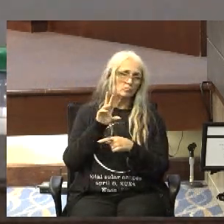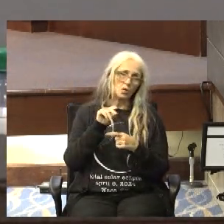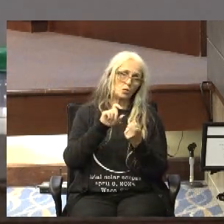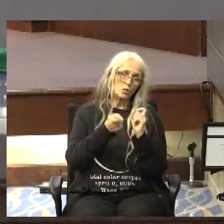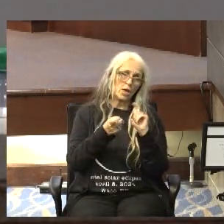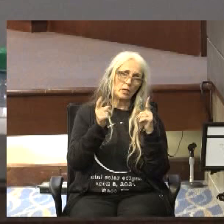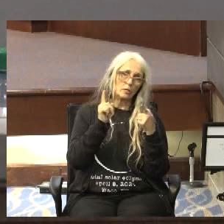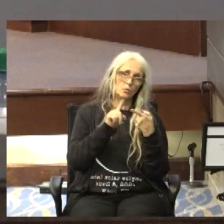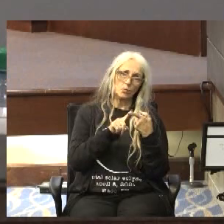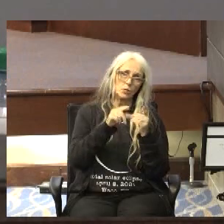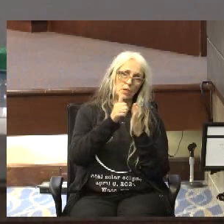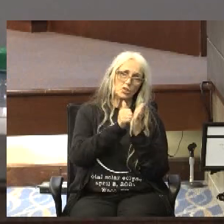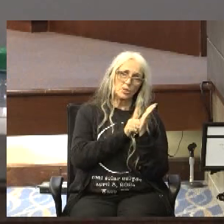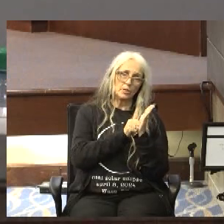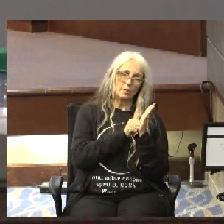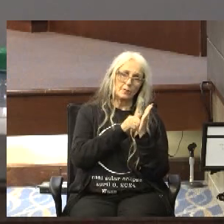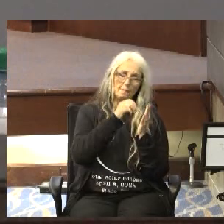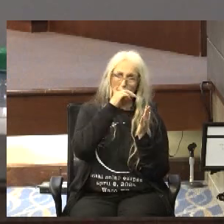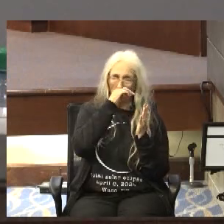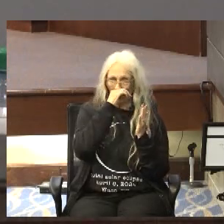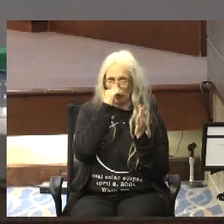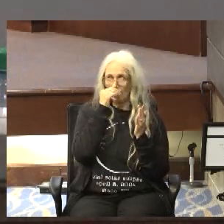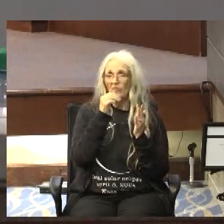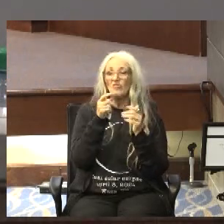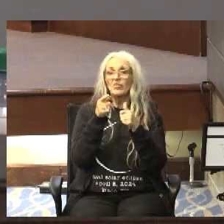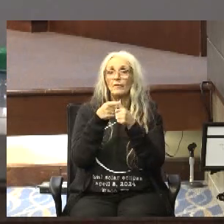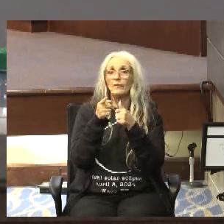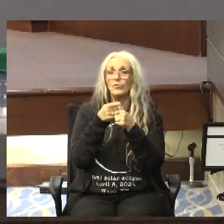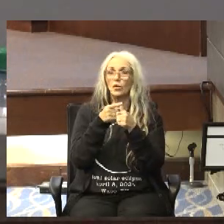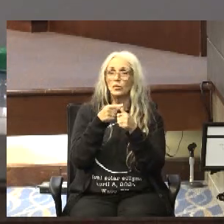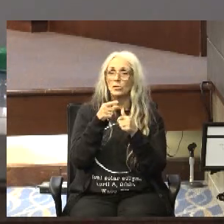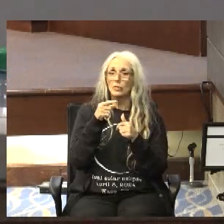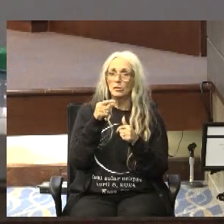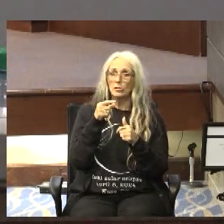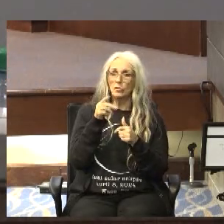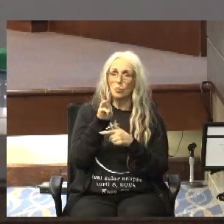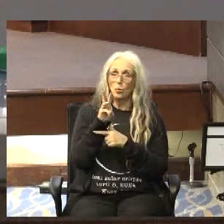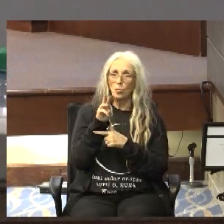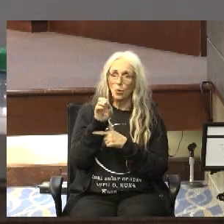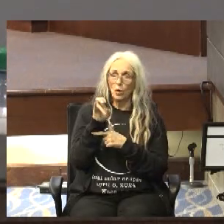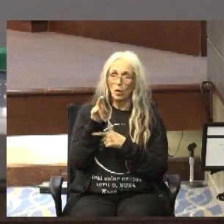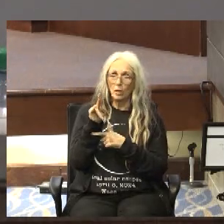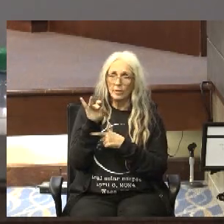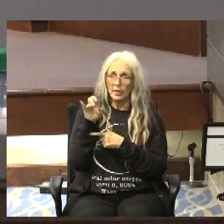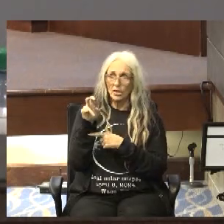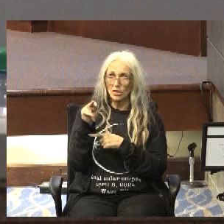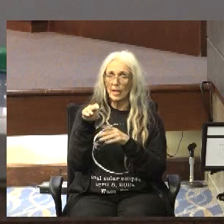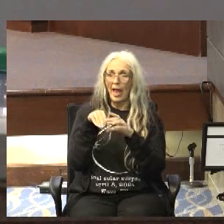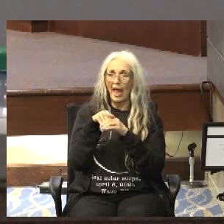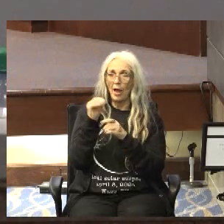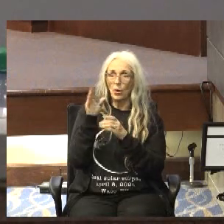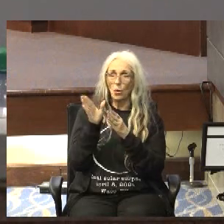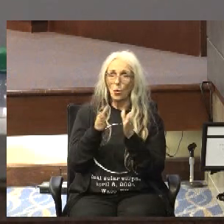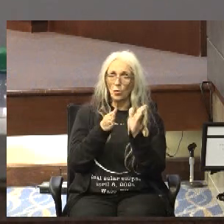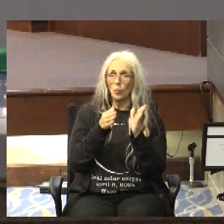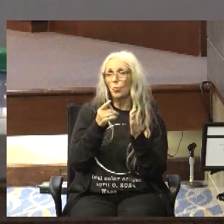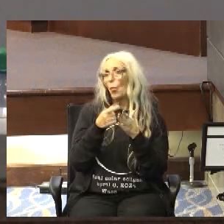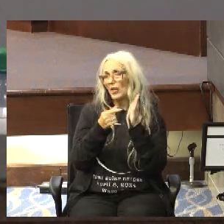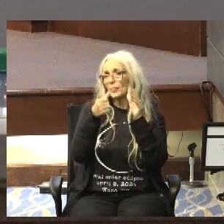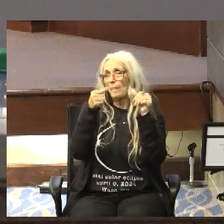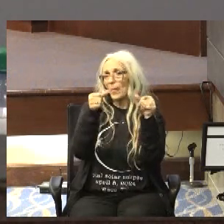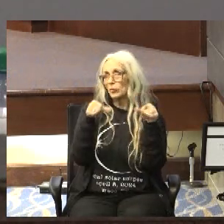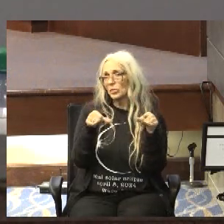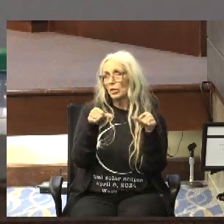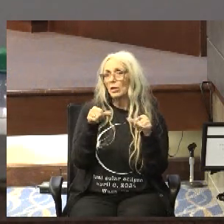the agenda that I wanted to highlight. First, I'm going to be calling the work sessions out of order, out of the order that's posted. And